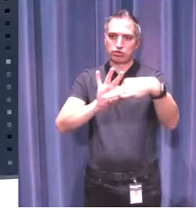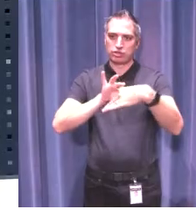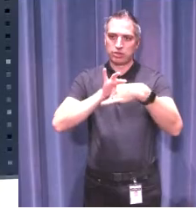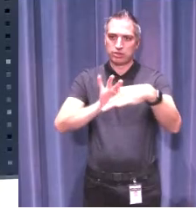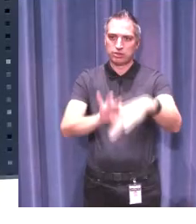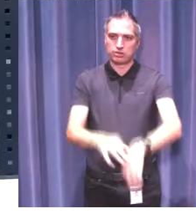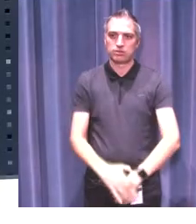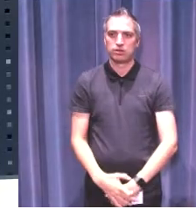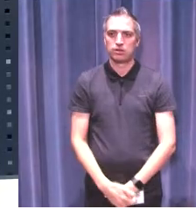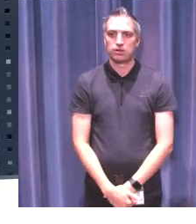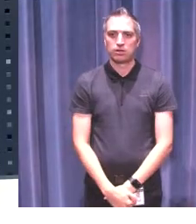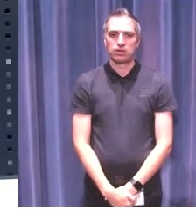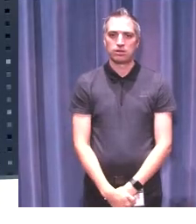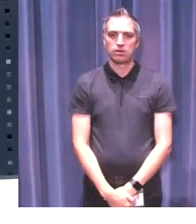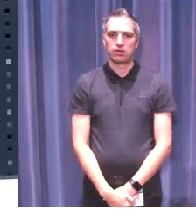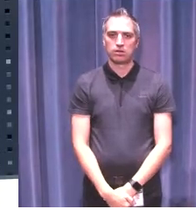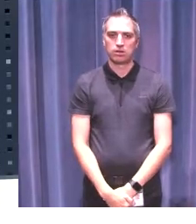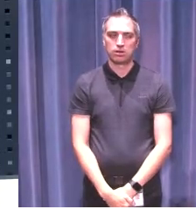Well,